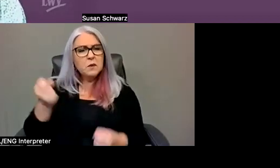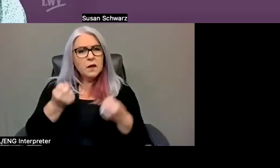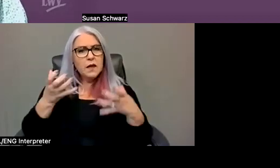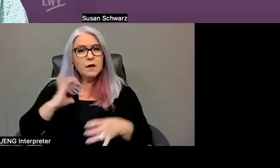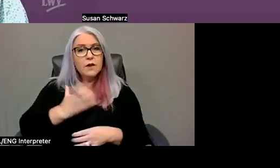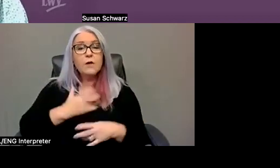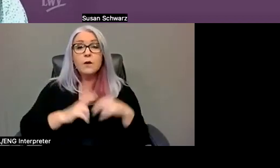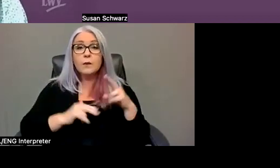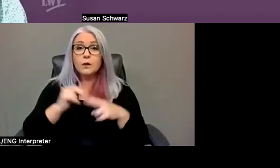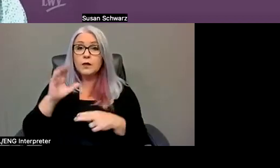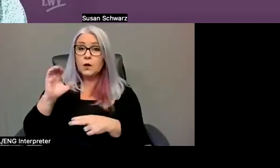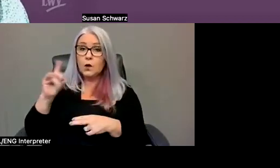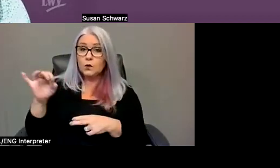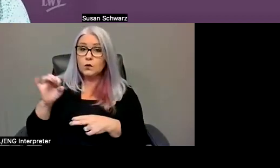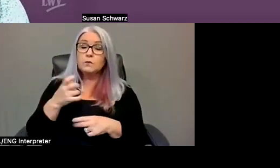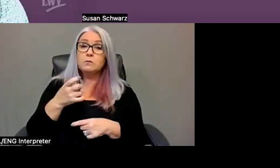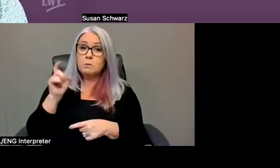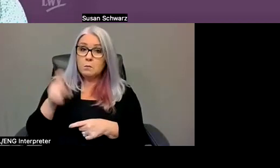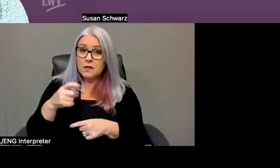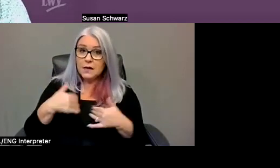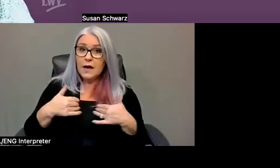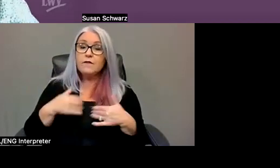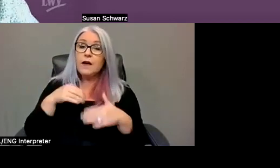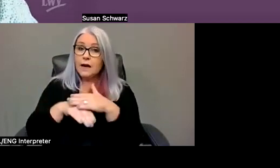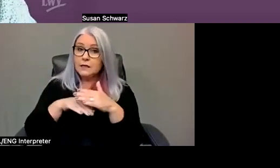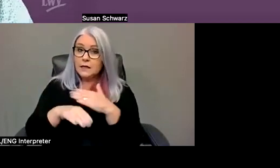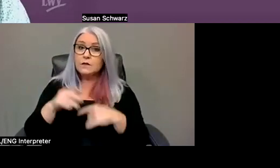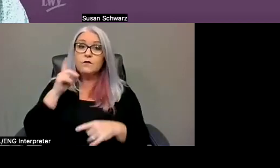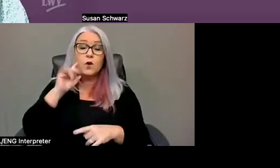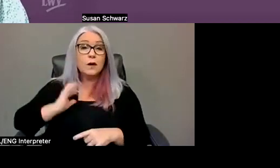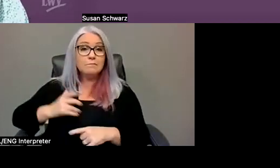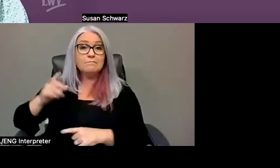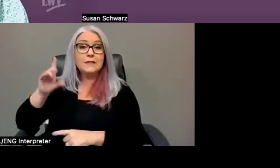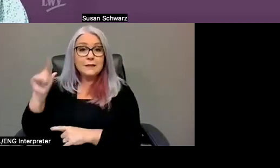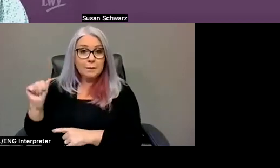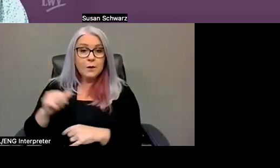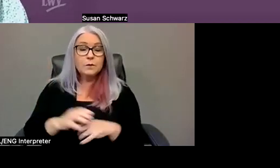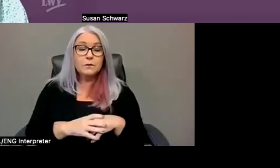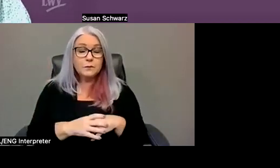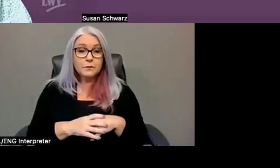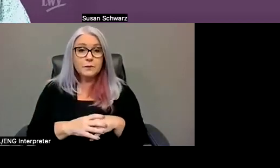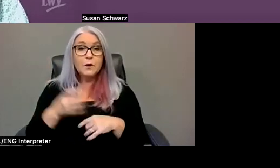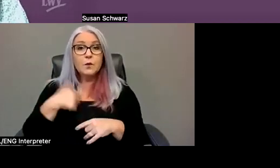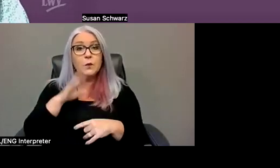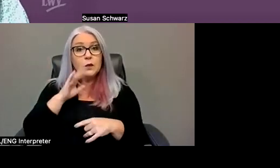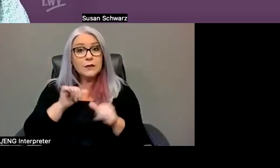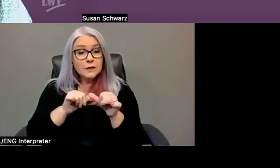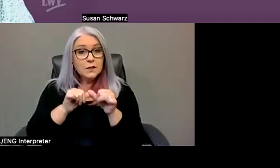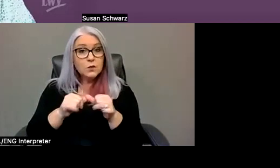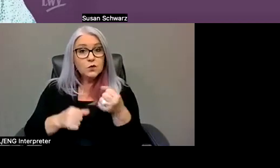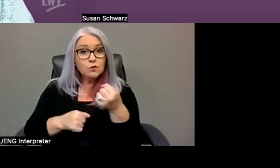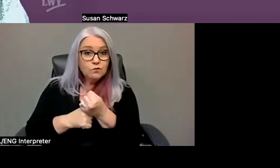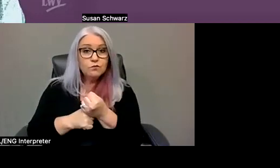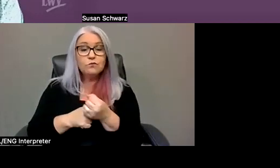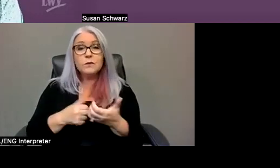require access for the disabled. So we certainly would continue to enforce those laws and mandate